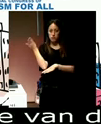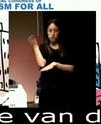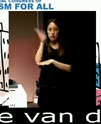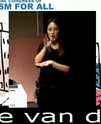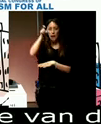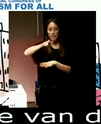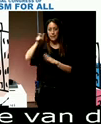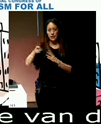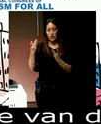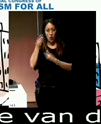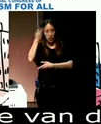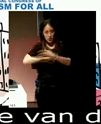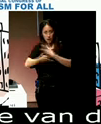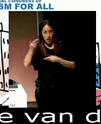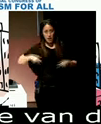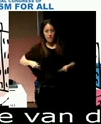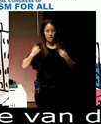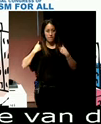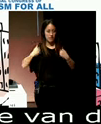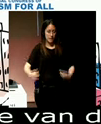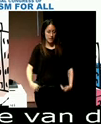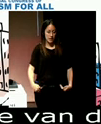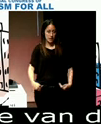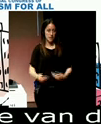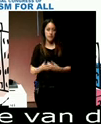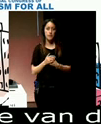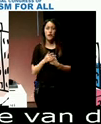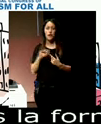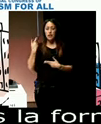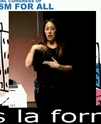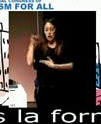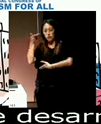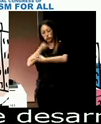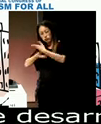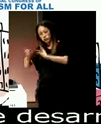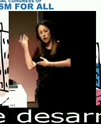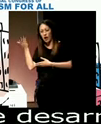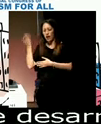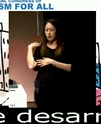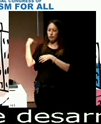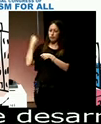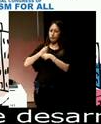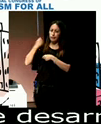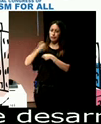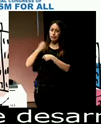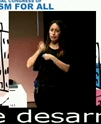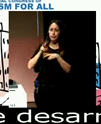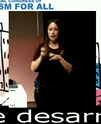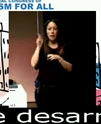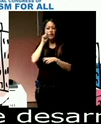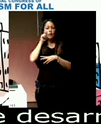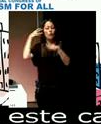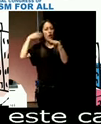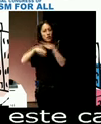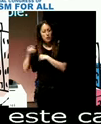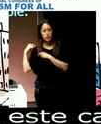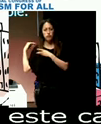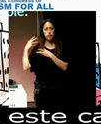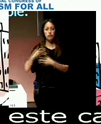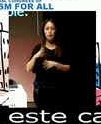is a platform representing physical impaired people. We have been working with them